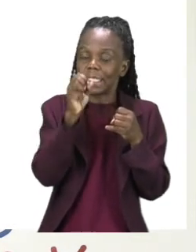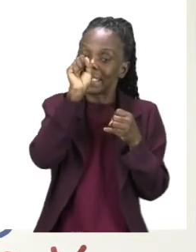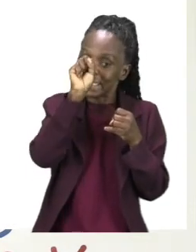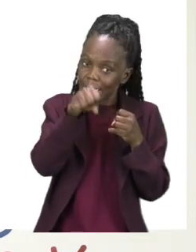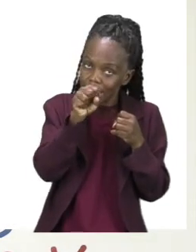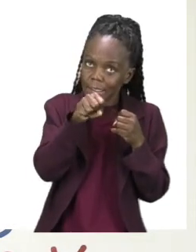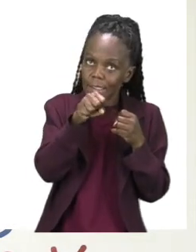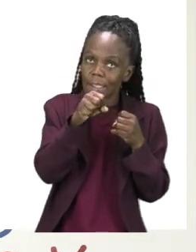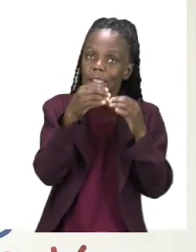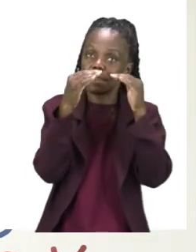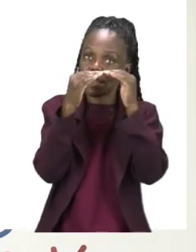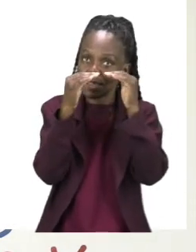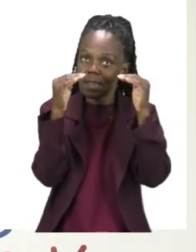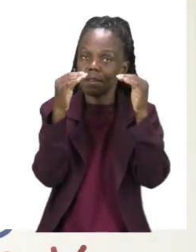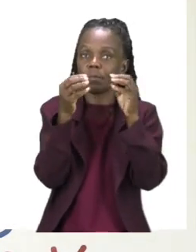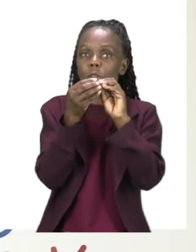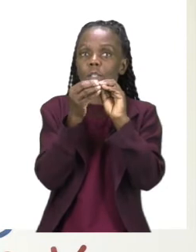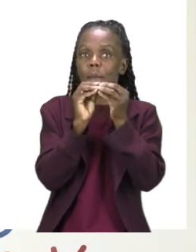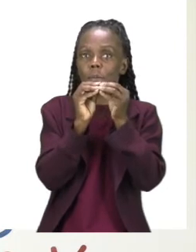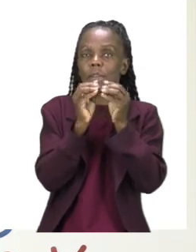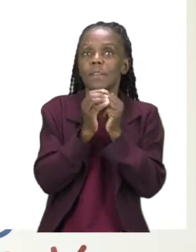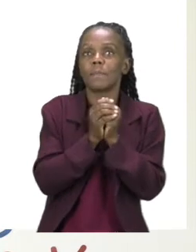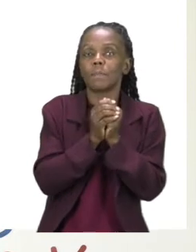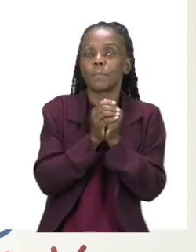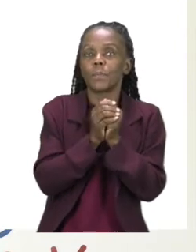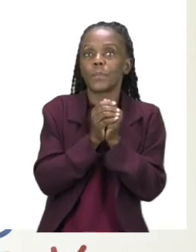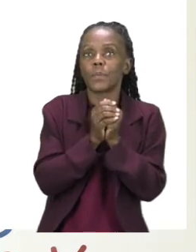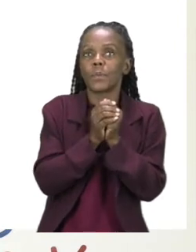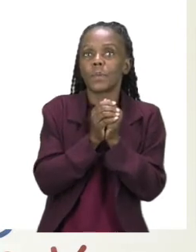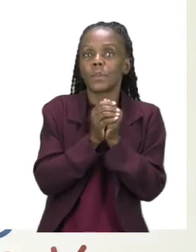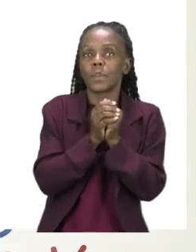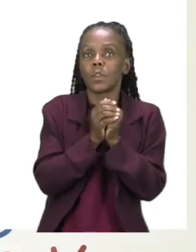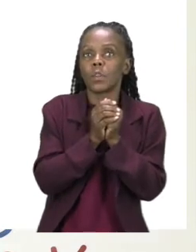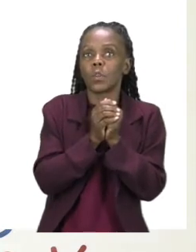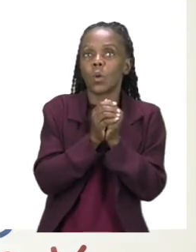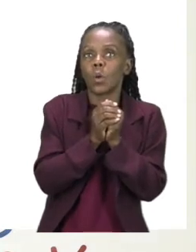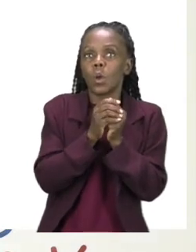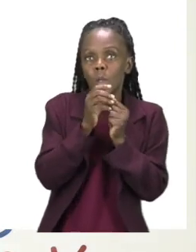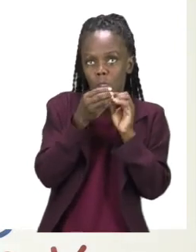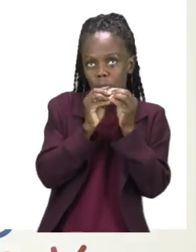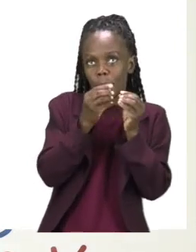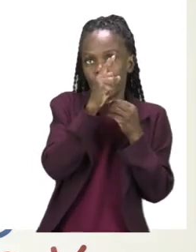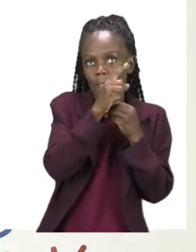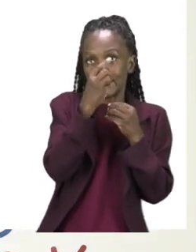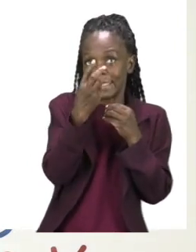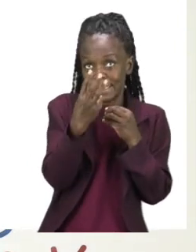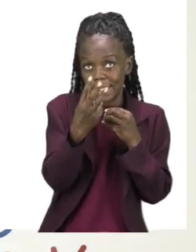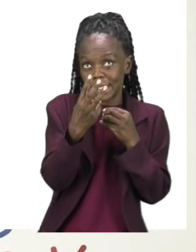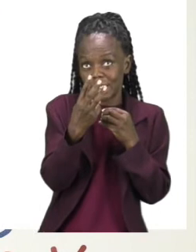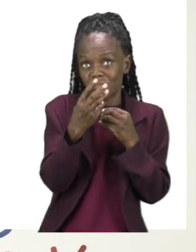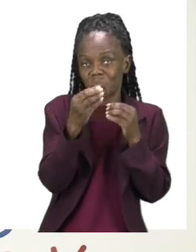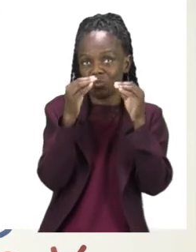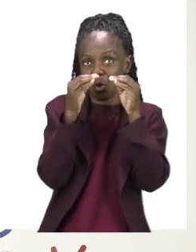13 is an odd number because it has a 3 at the end. But